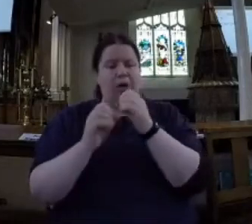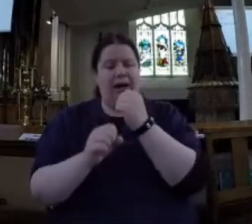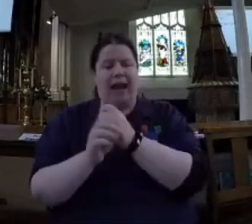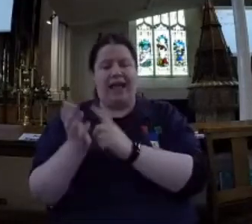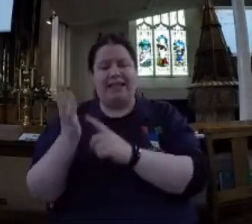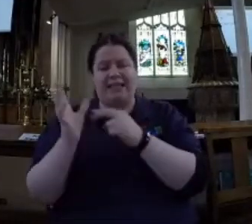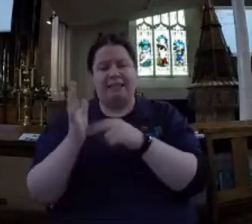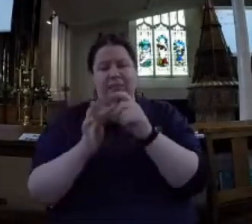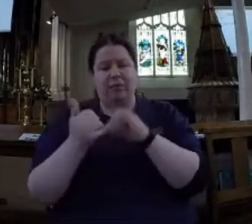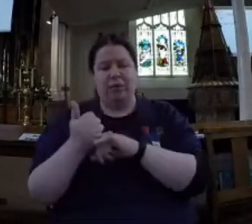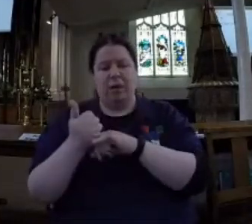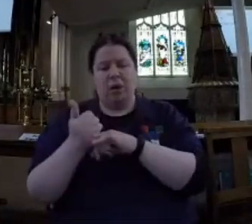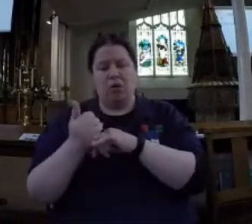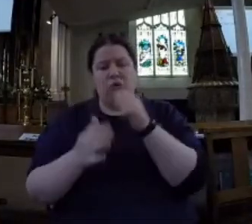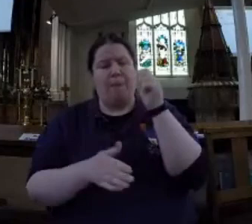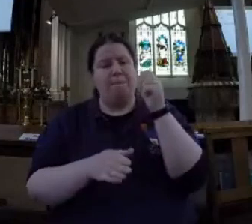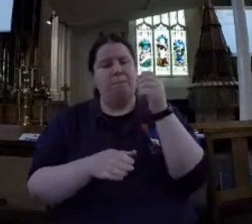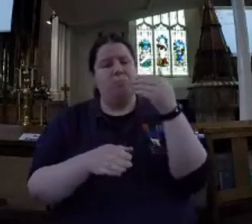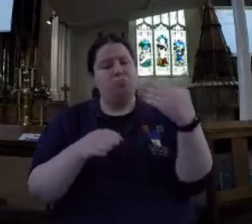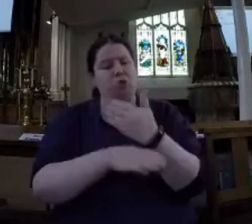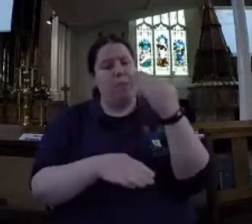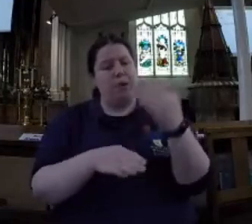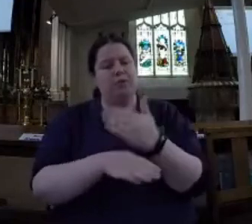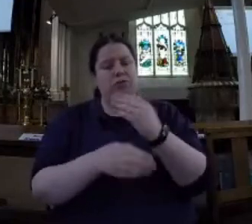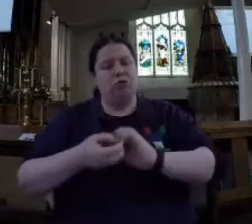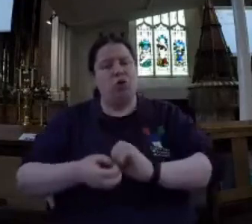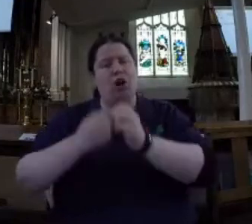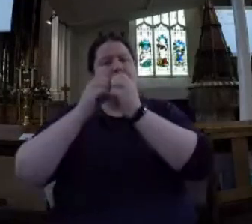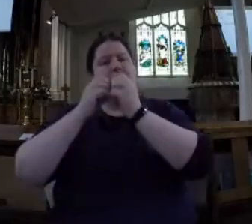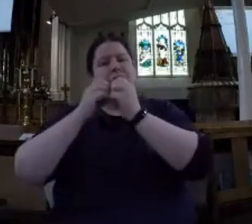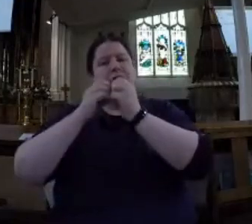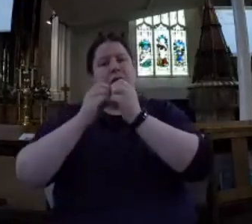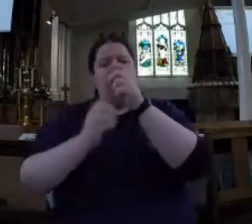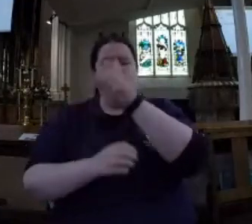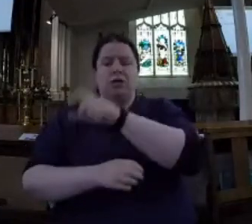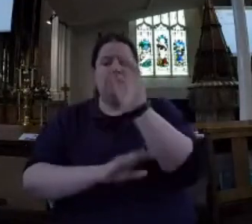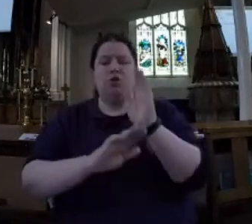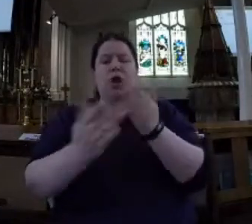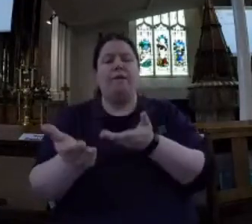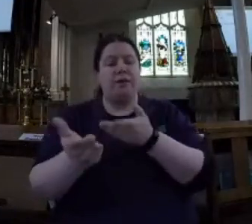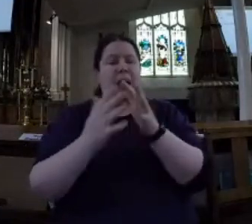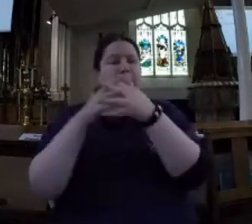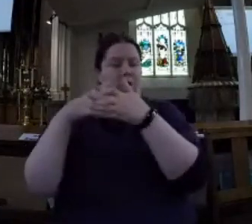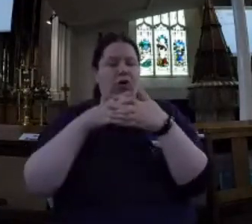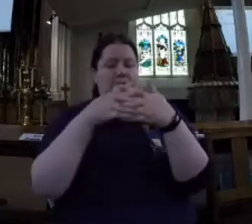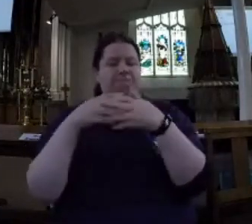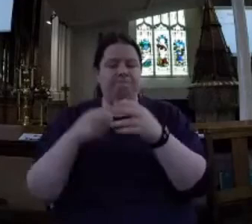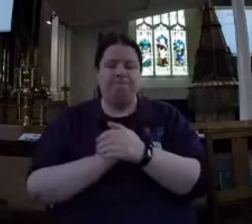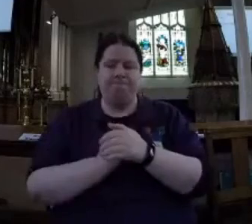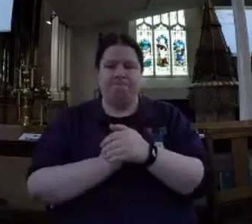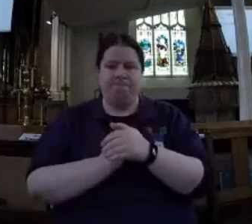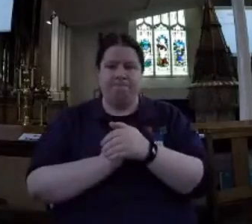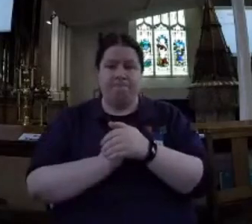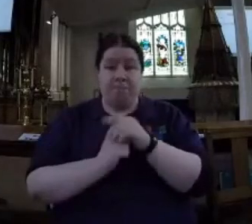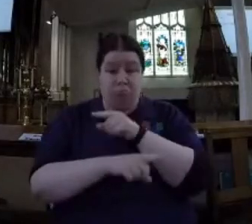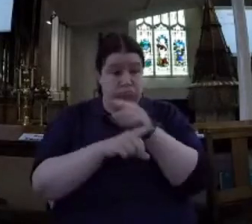large supermarket chain to develop customer service. In America, this was. And during her talk, she said, "Every one